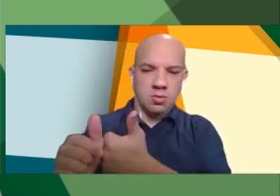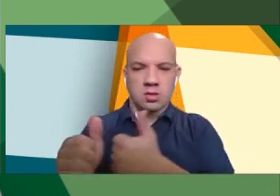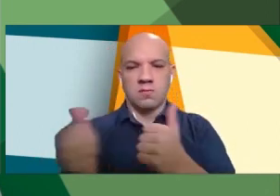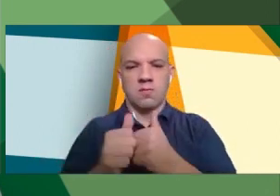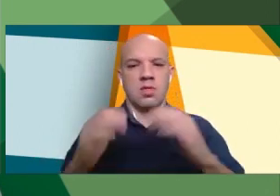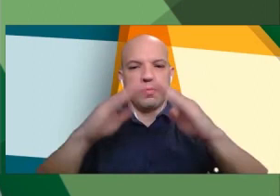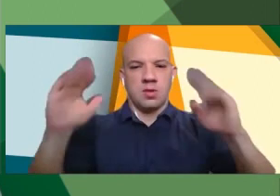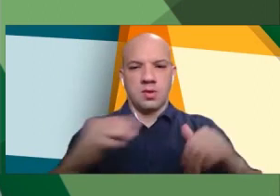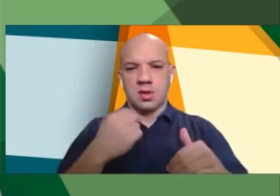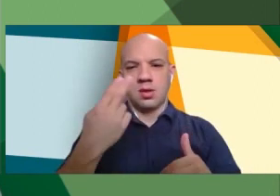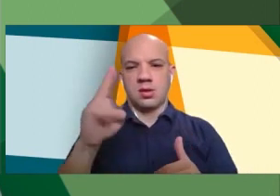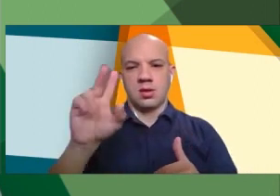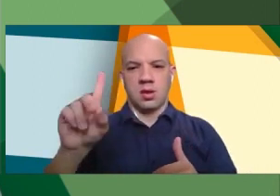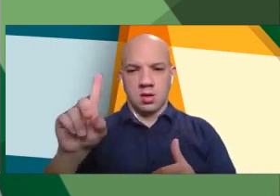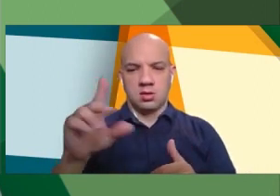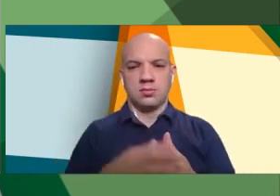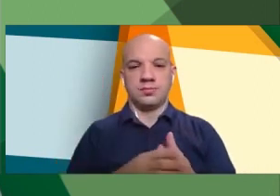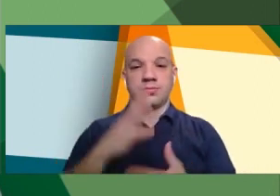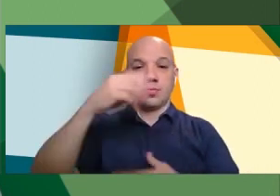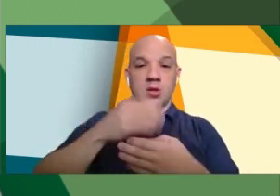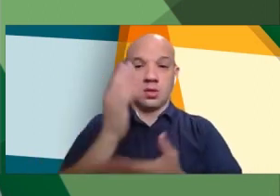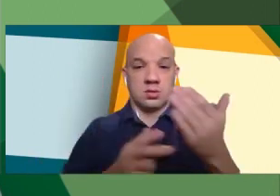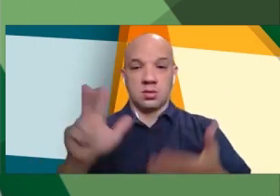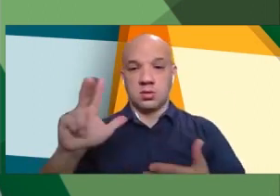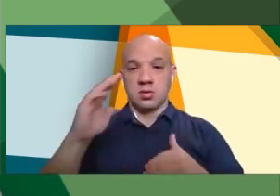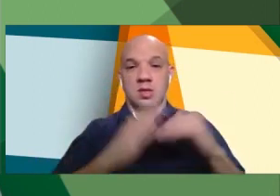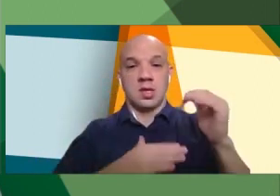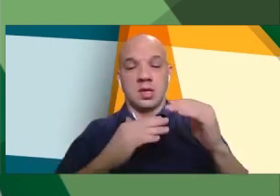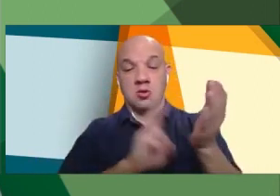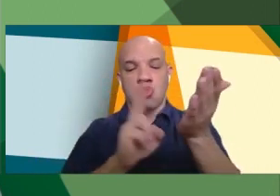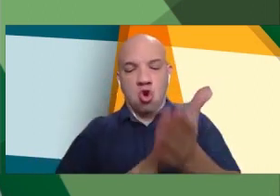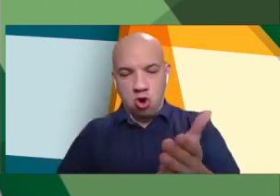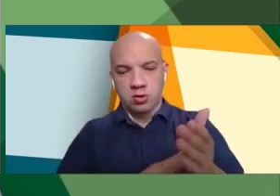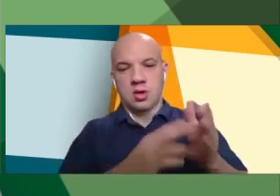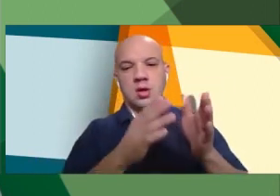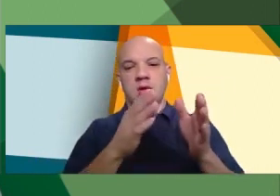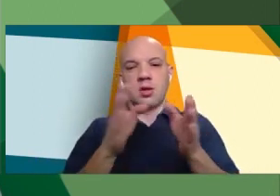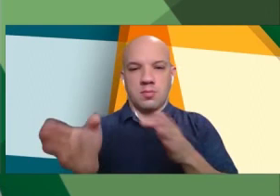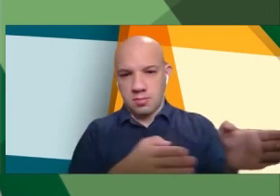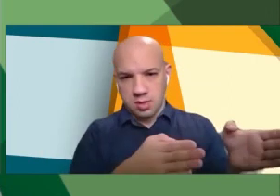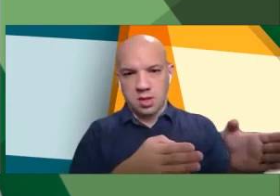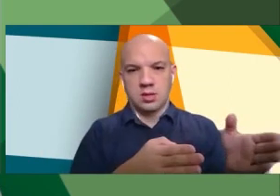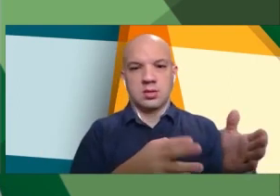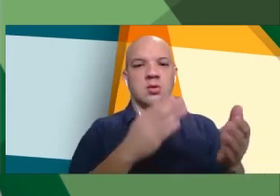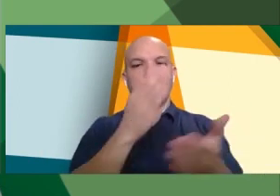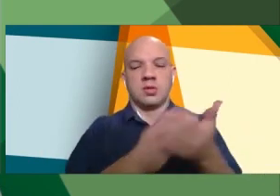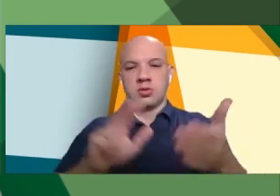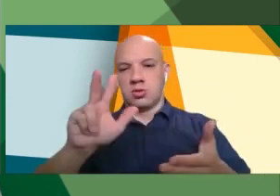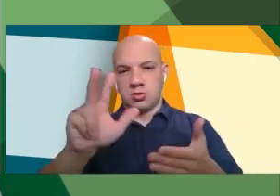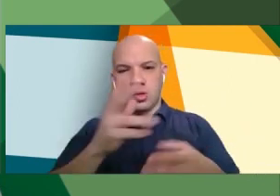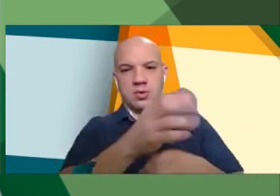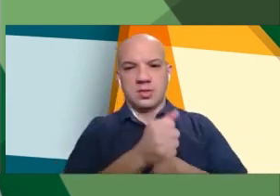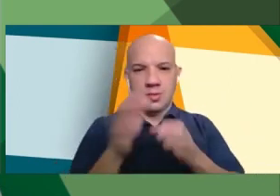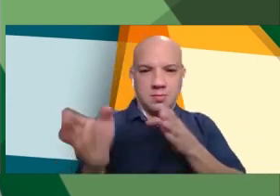HUD, that include a Section 3 contract plan or a Section 3 recipient plan. It's a template that